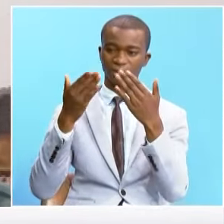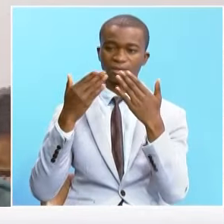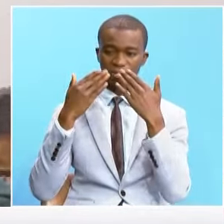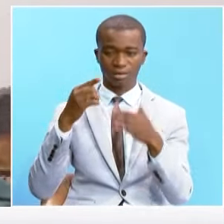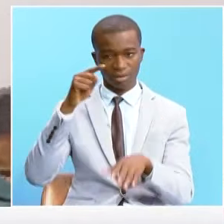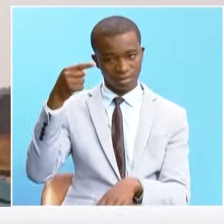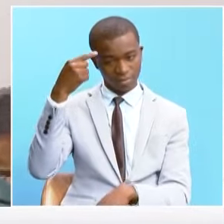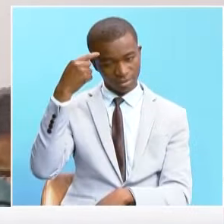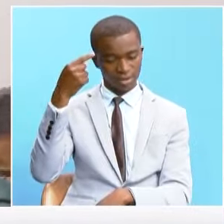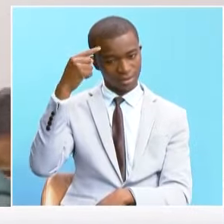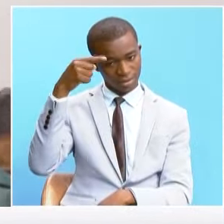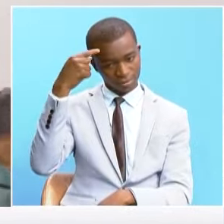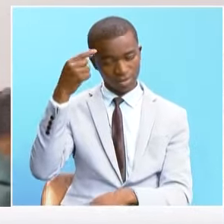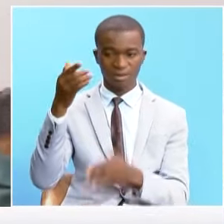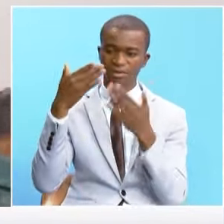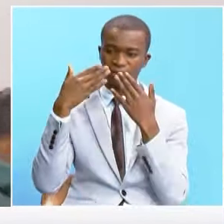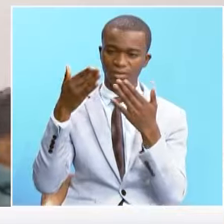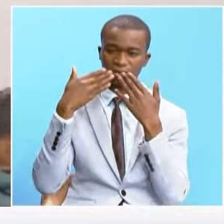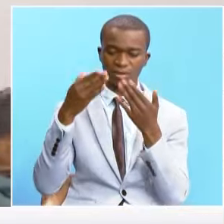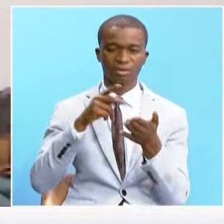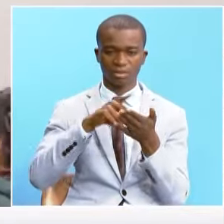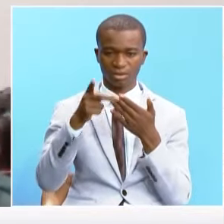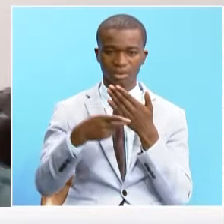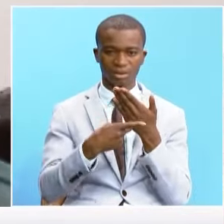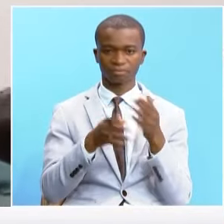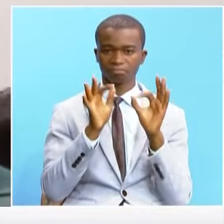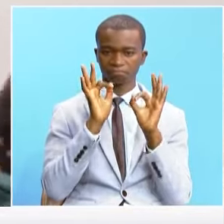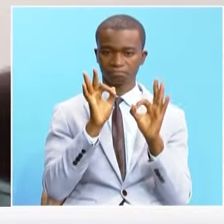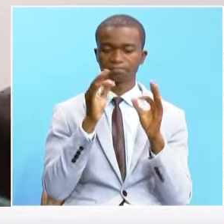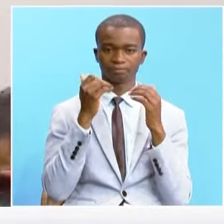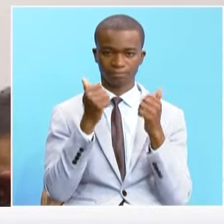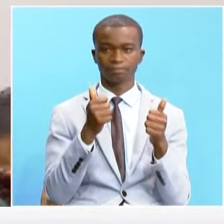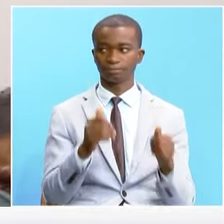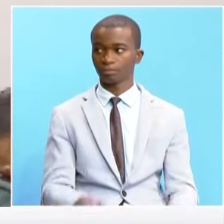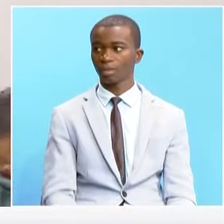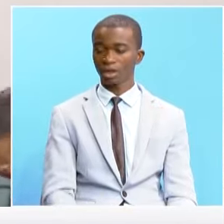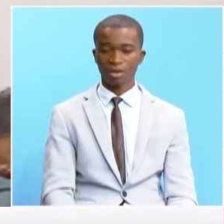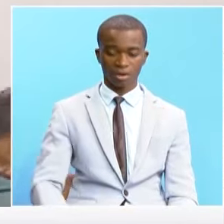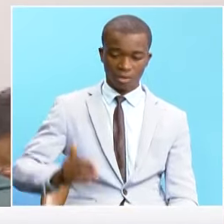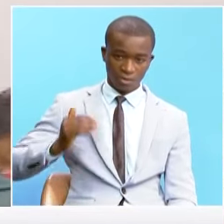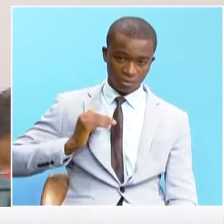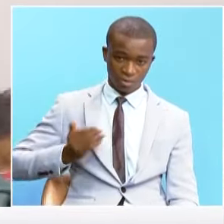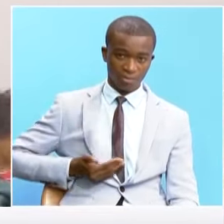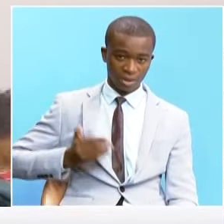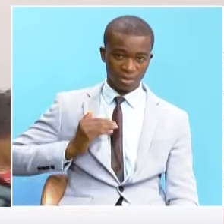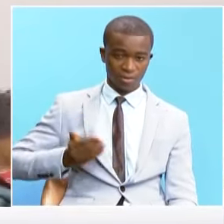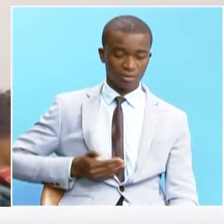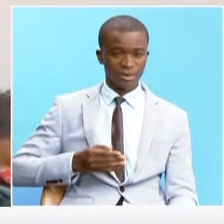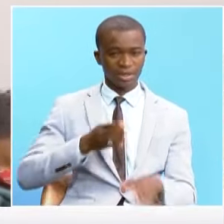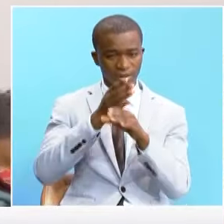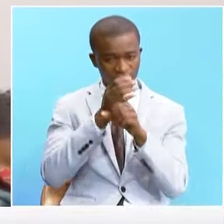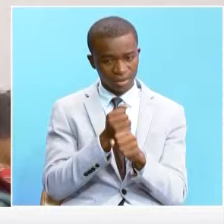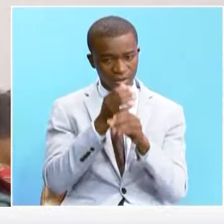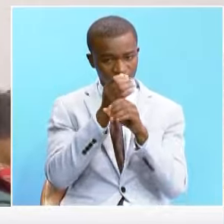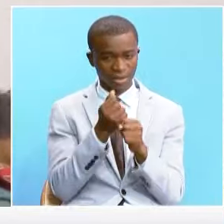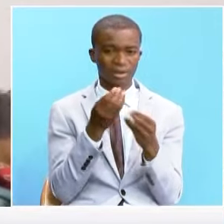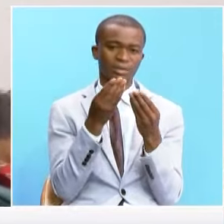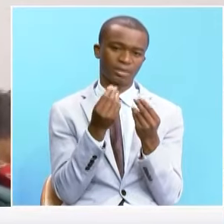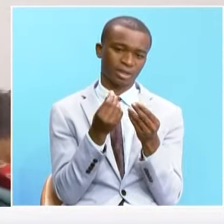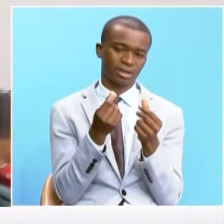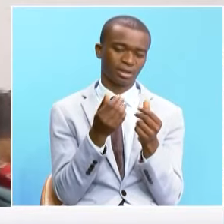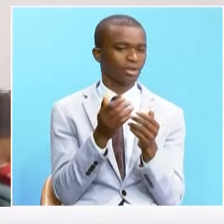Hichilema. We are also grateful for this program because, as you can see, these women are getting empowered. They have something to